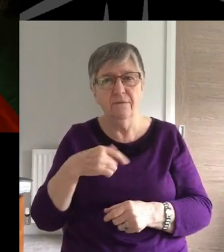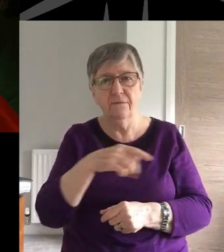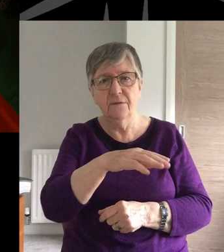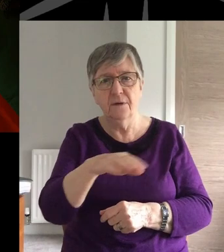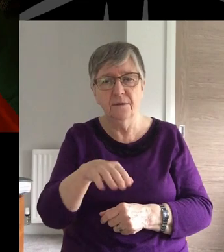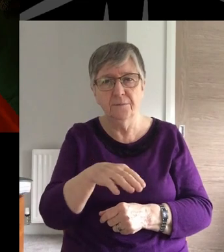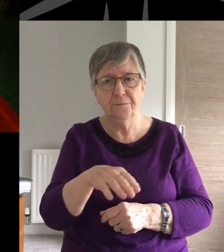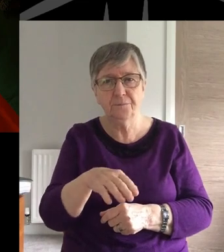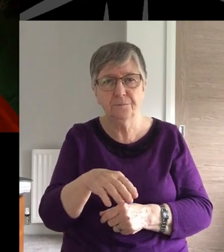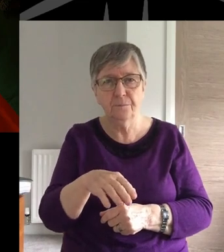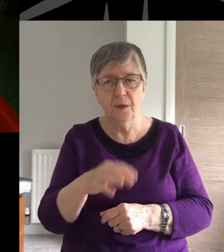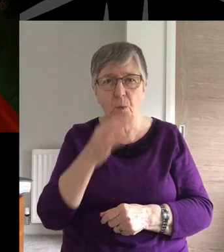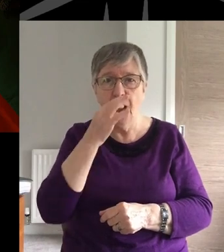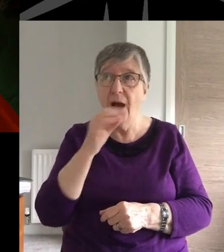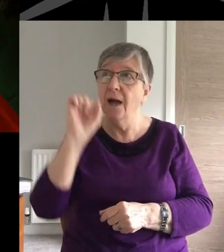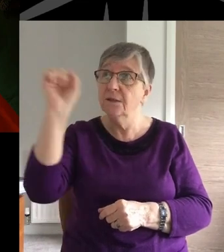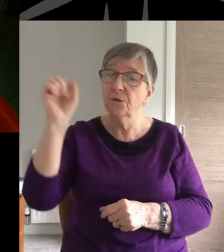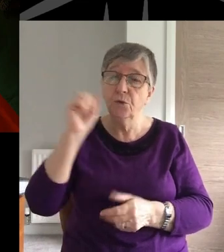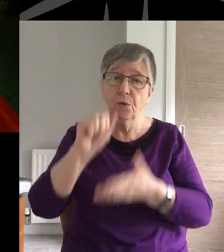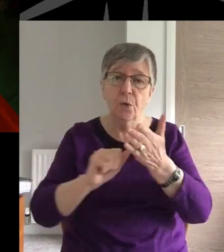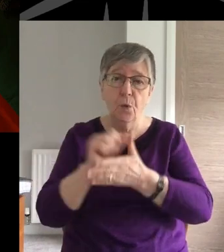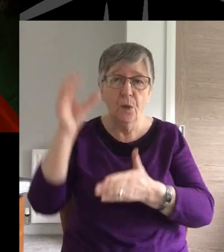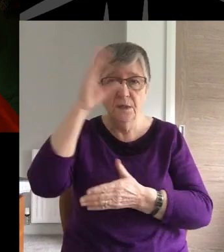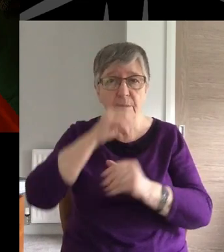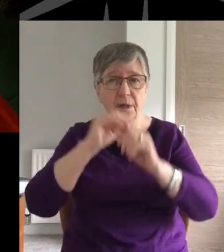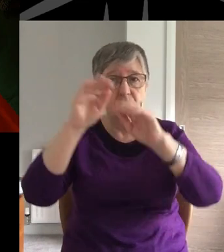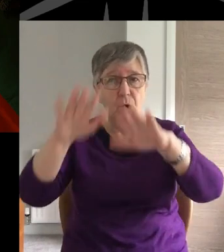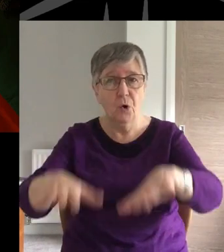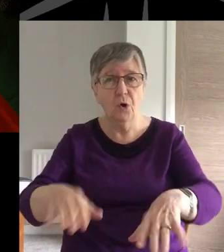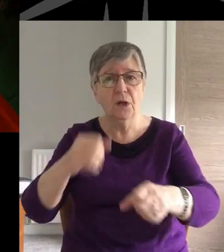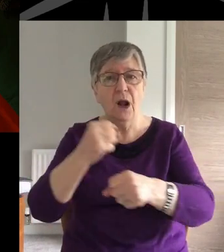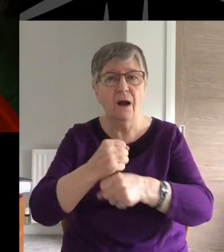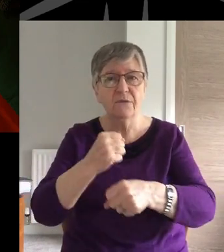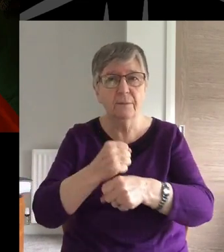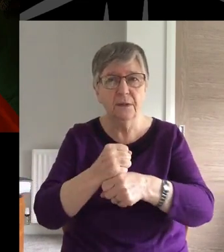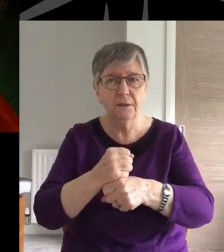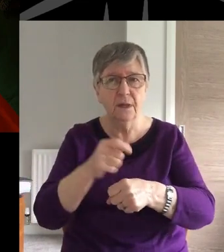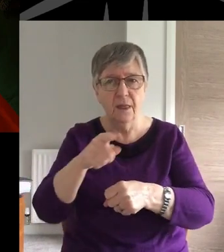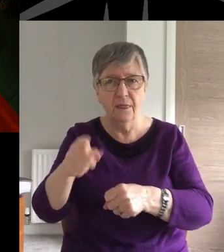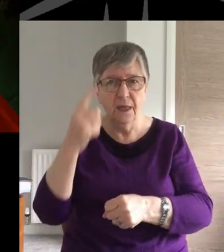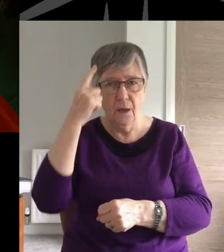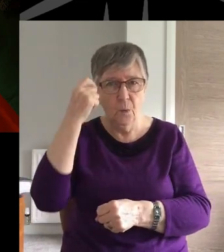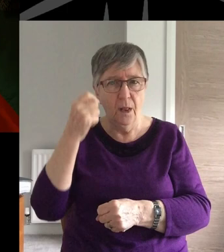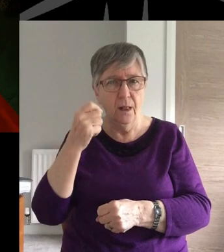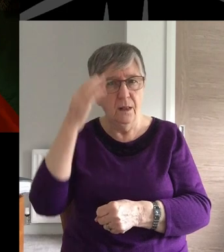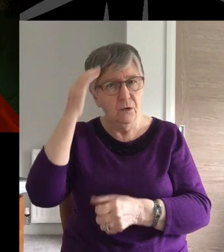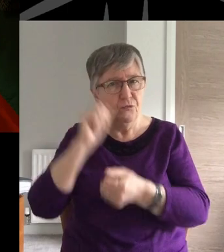We ask that your spirit falls on governments, that they may act with compassion,